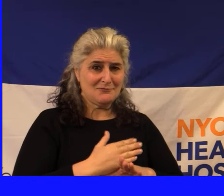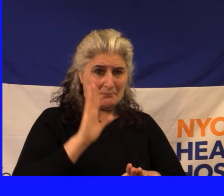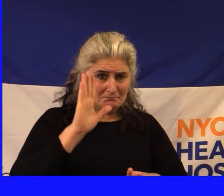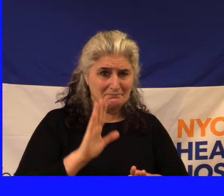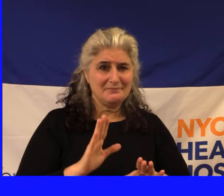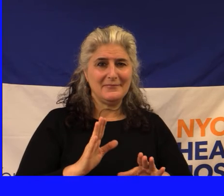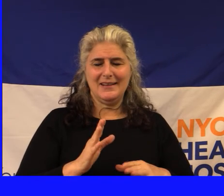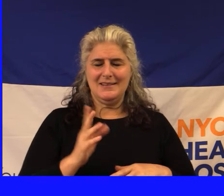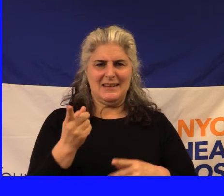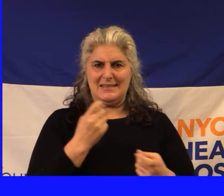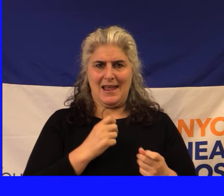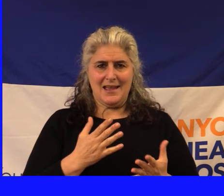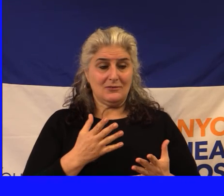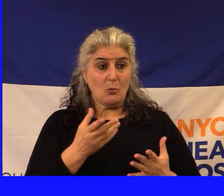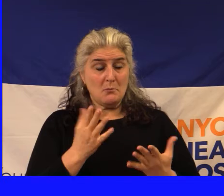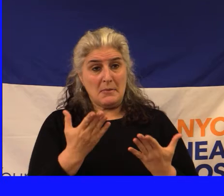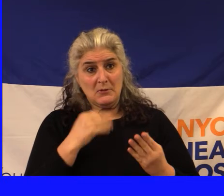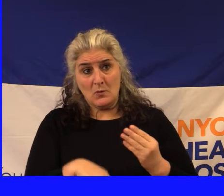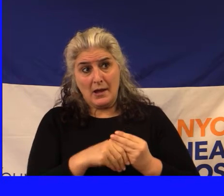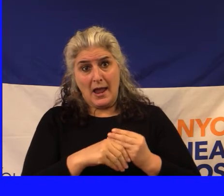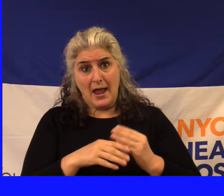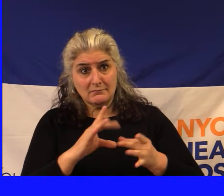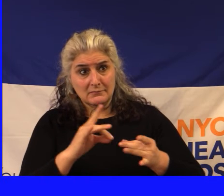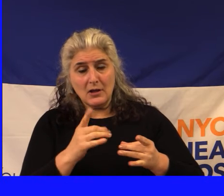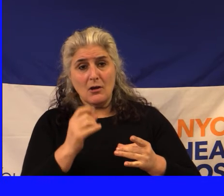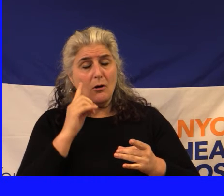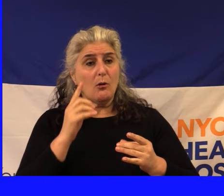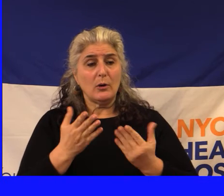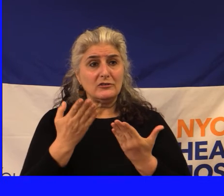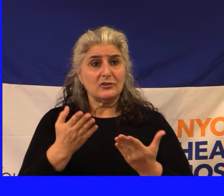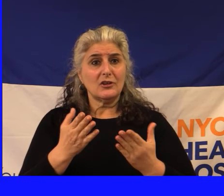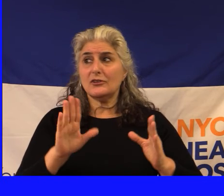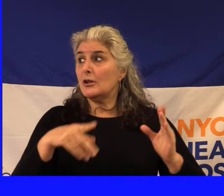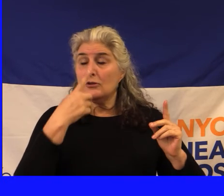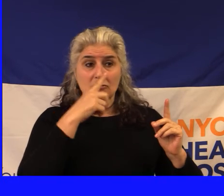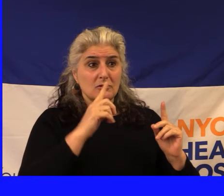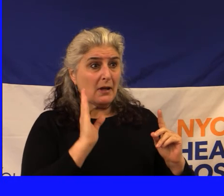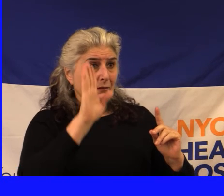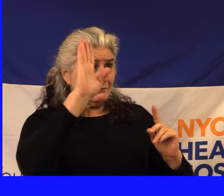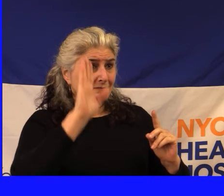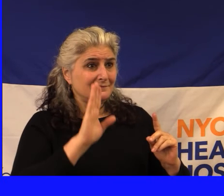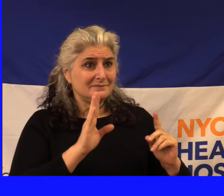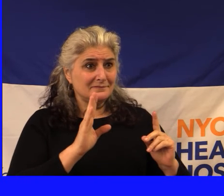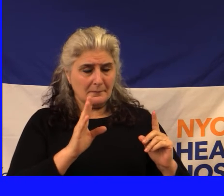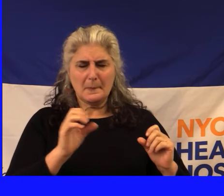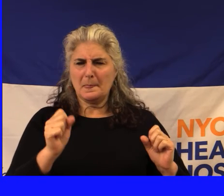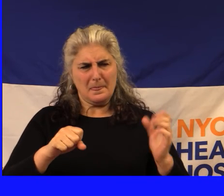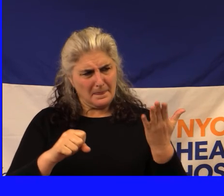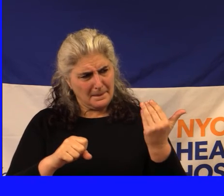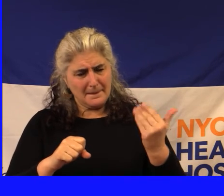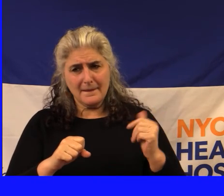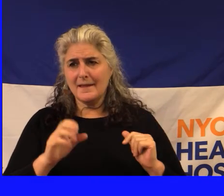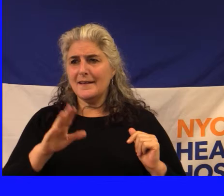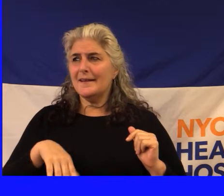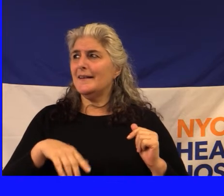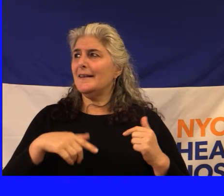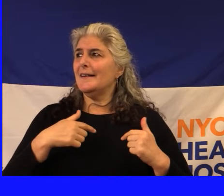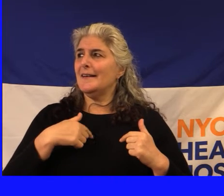or suggestions or comments. Can I ask you a quick question, Absolutely. David